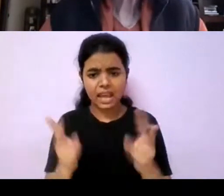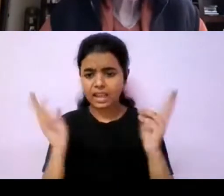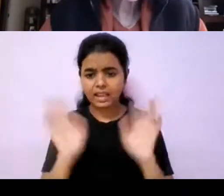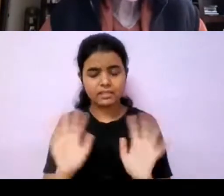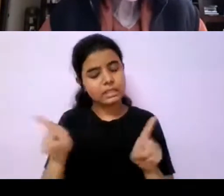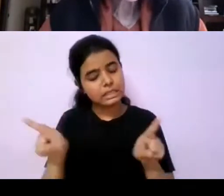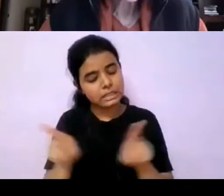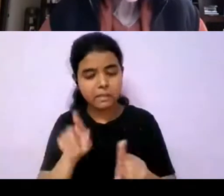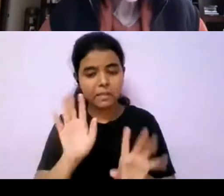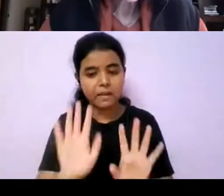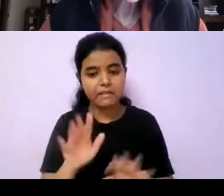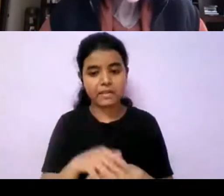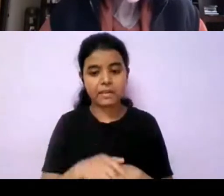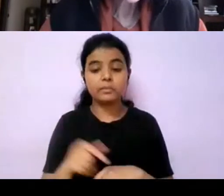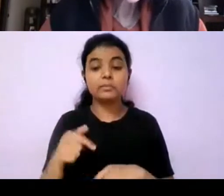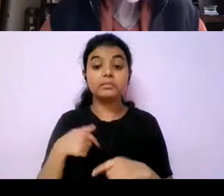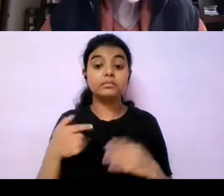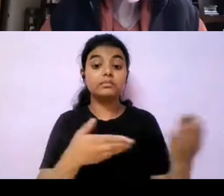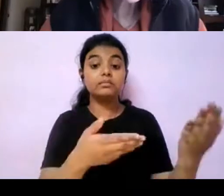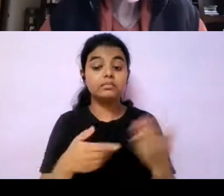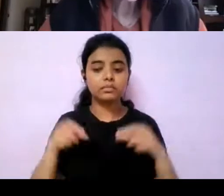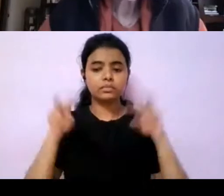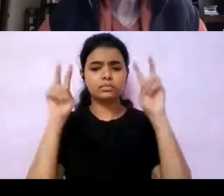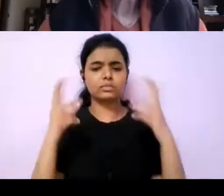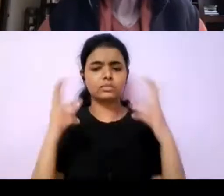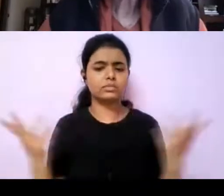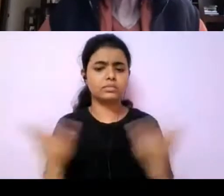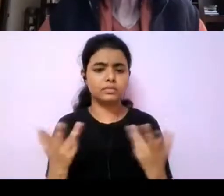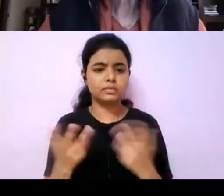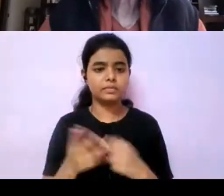In this session, we shall be talking about